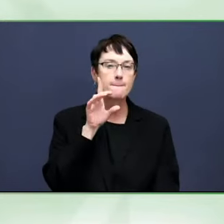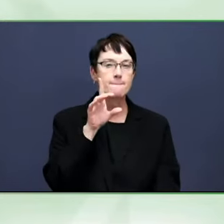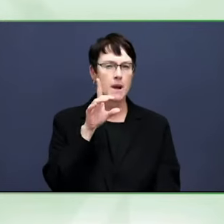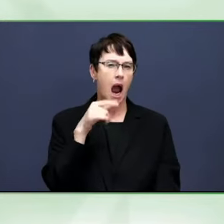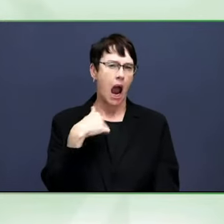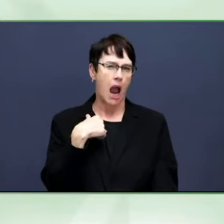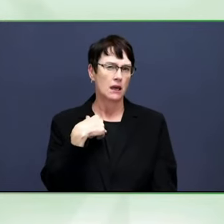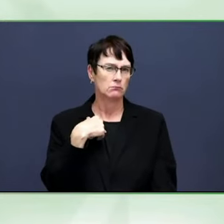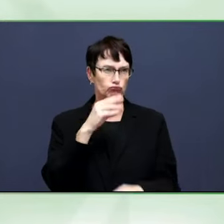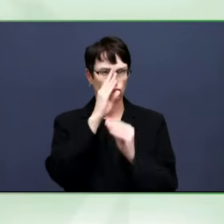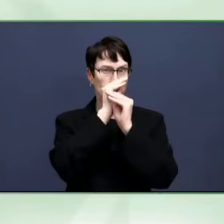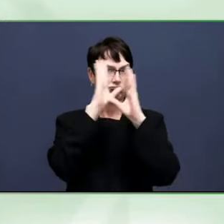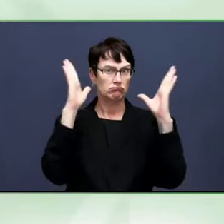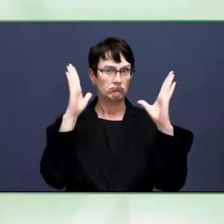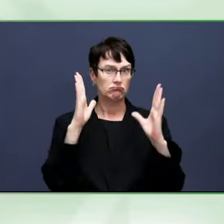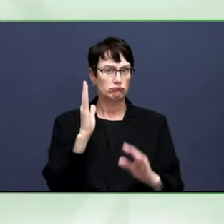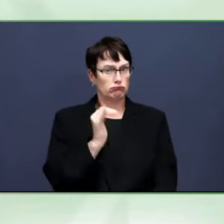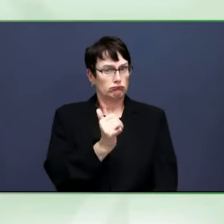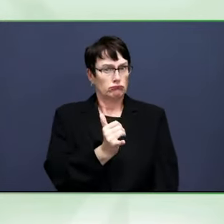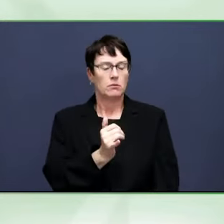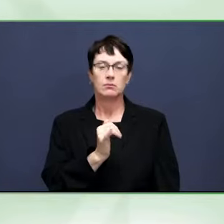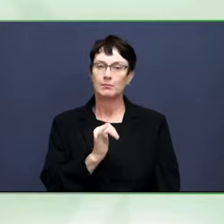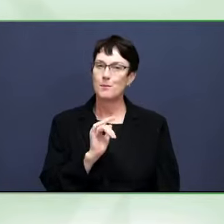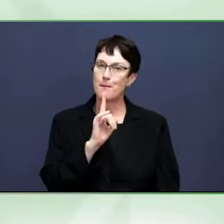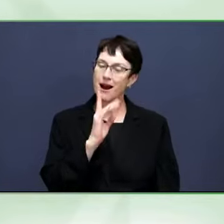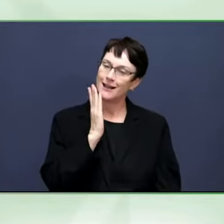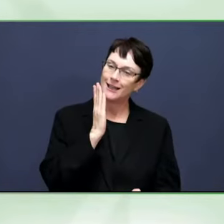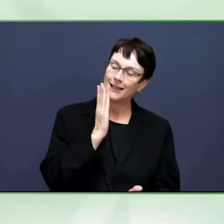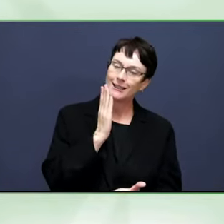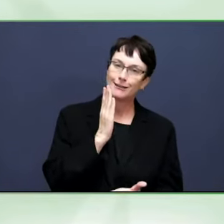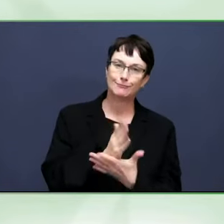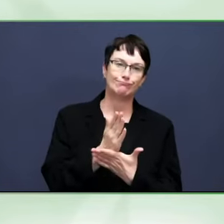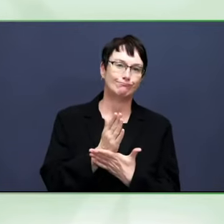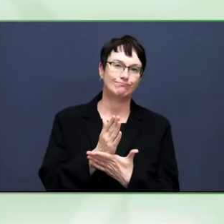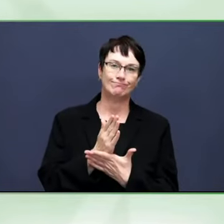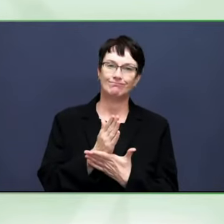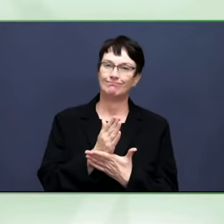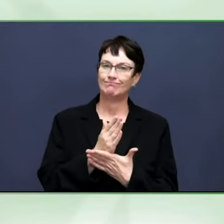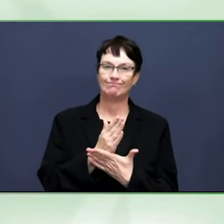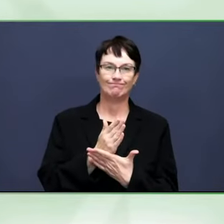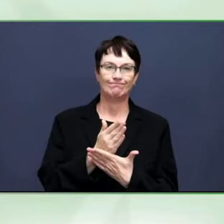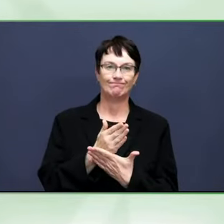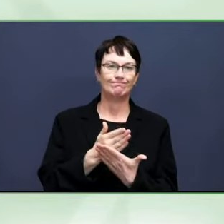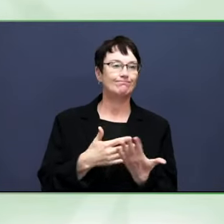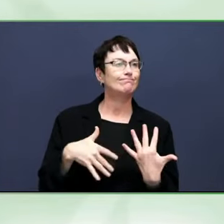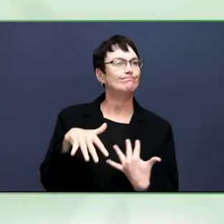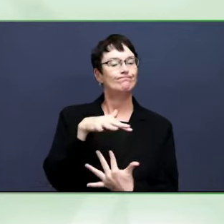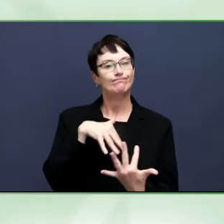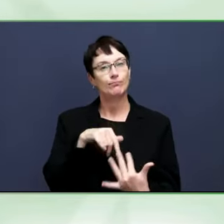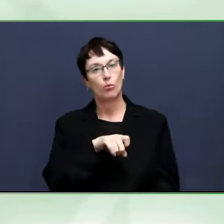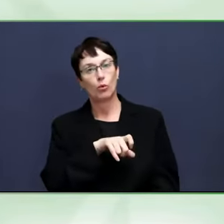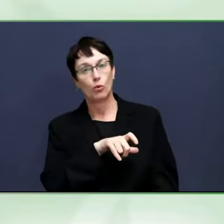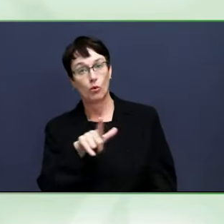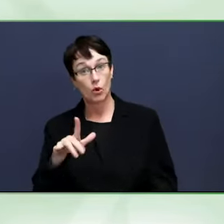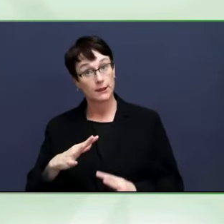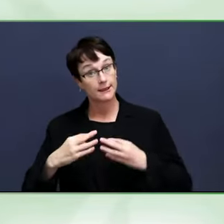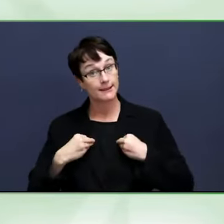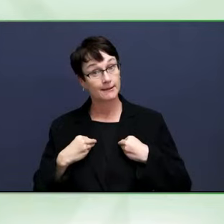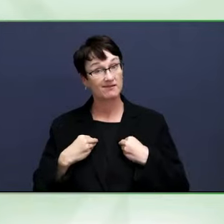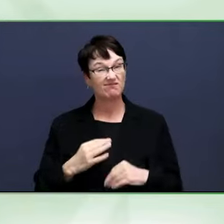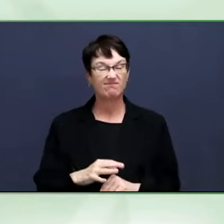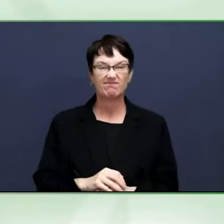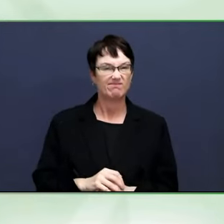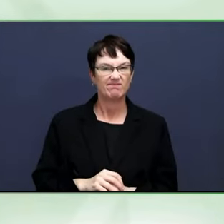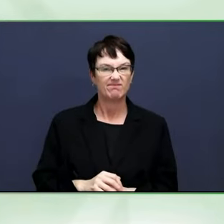welcomed in a very strategic, comprehensive strategic way. And that is why there are only a